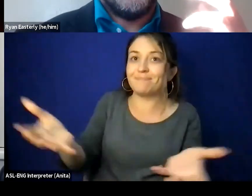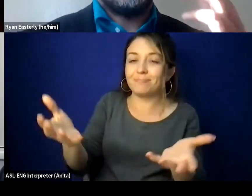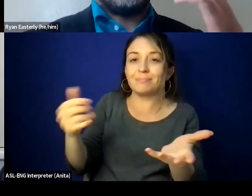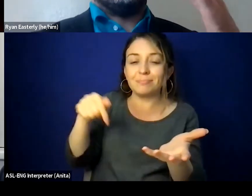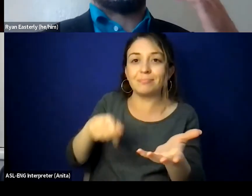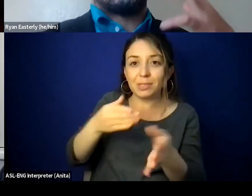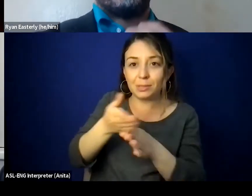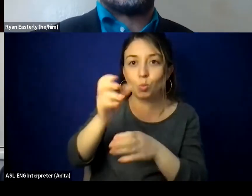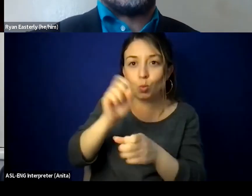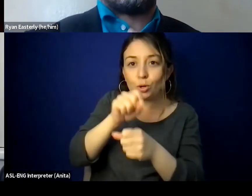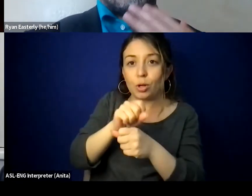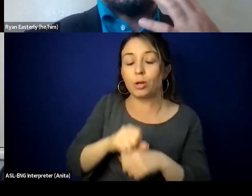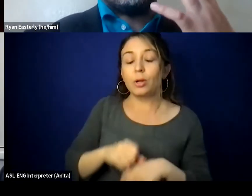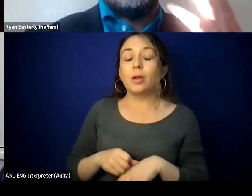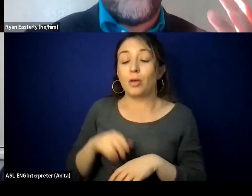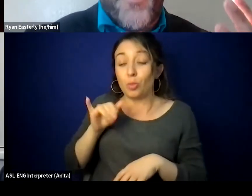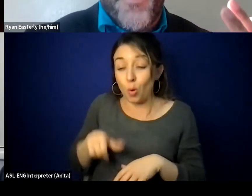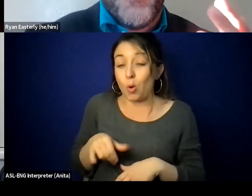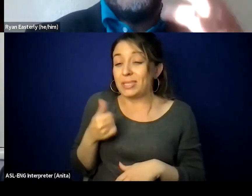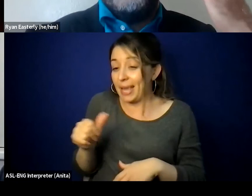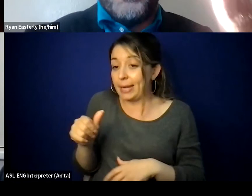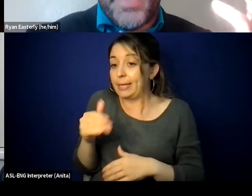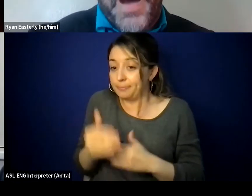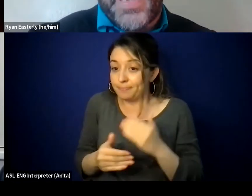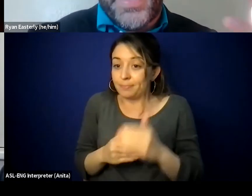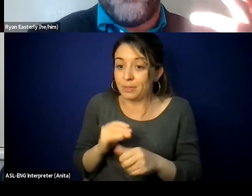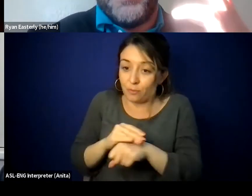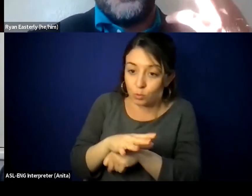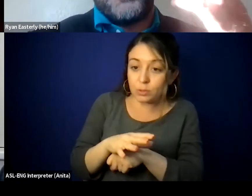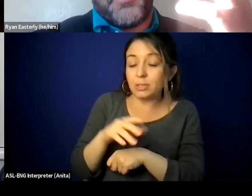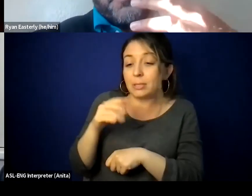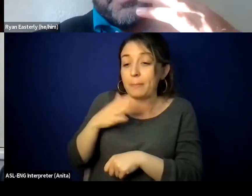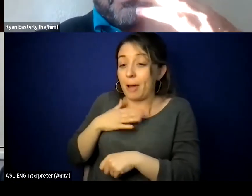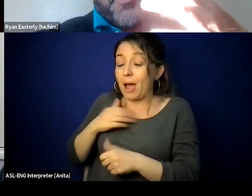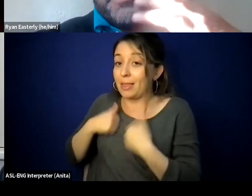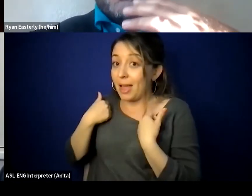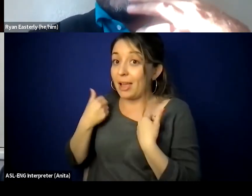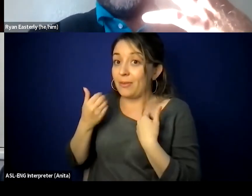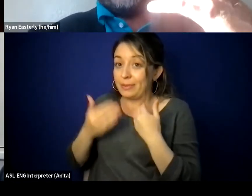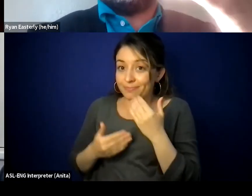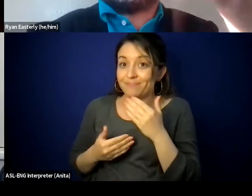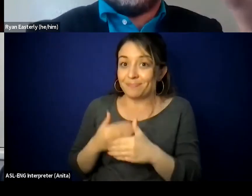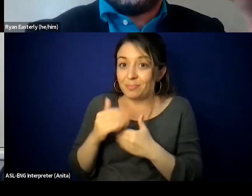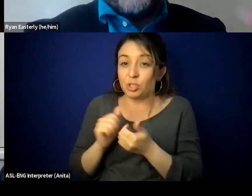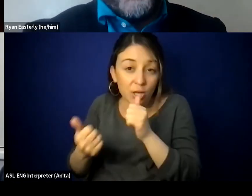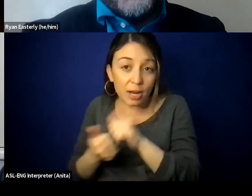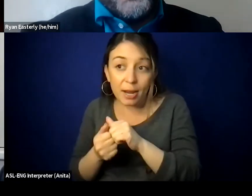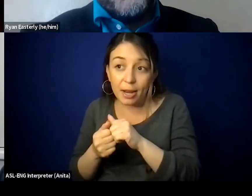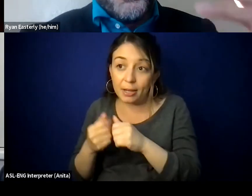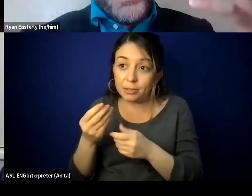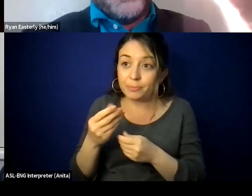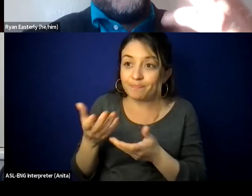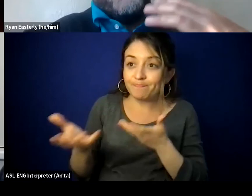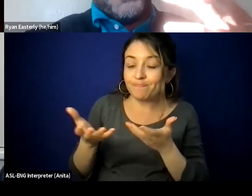sector. It is ripples that have brought me this far in my life, and it is ripples that will carry us all further.